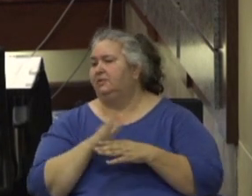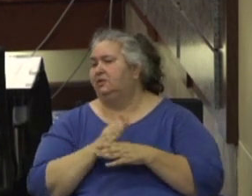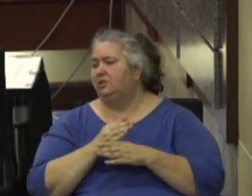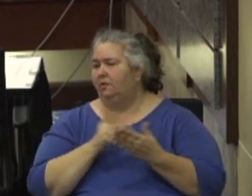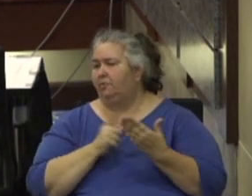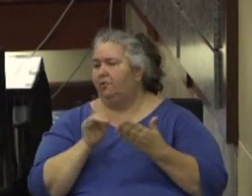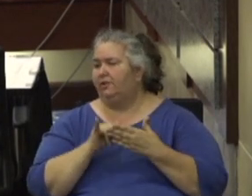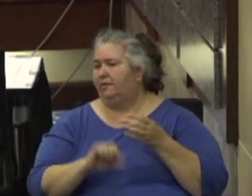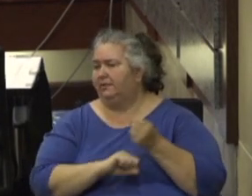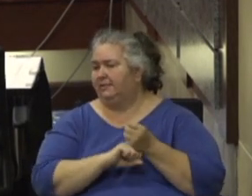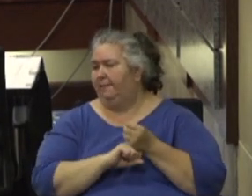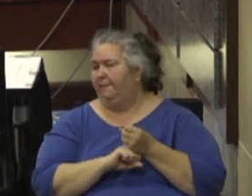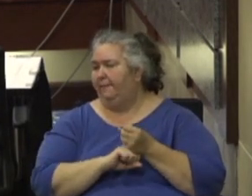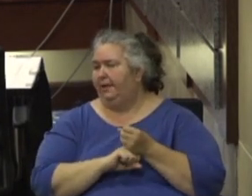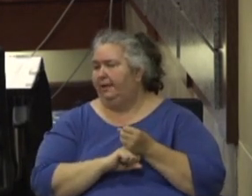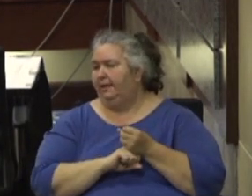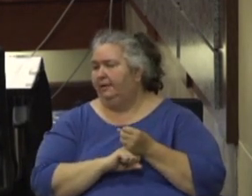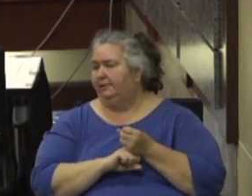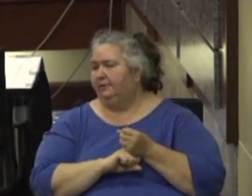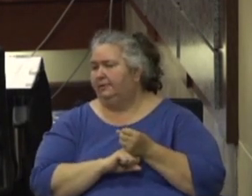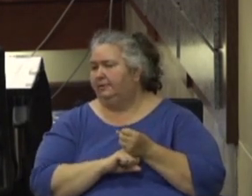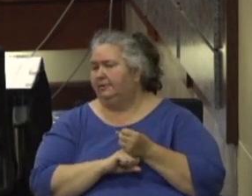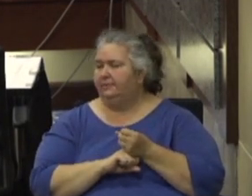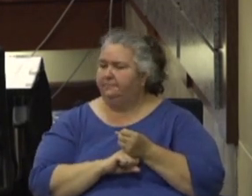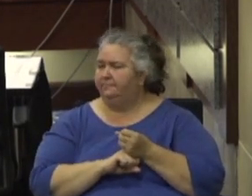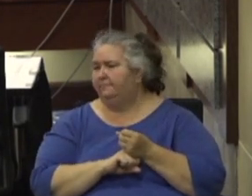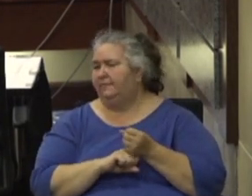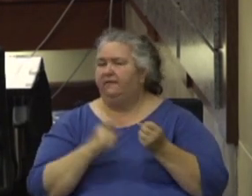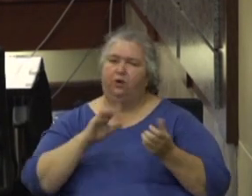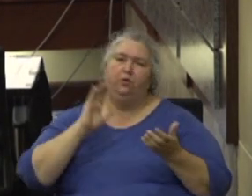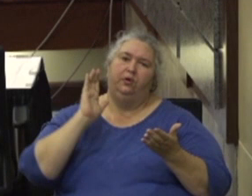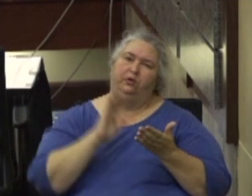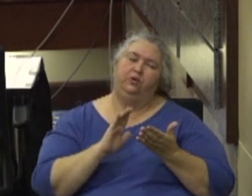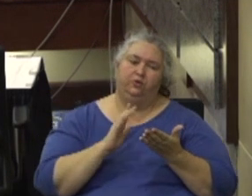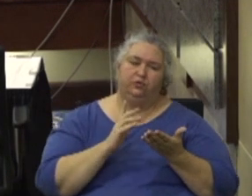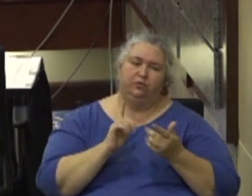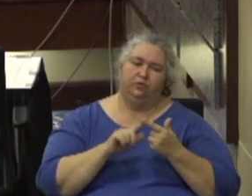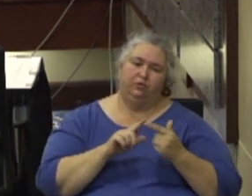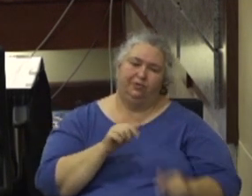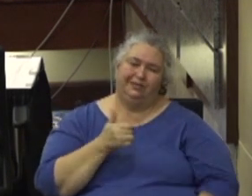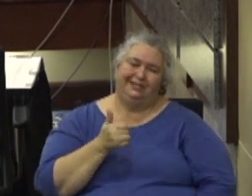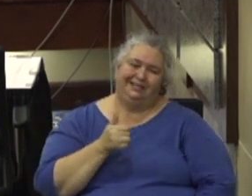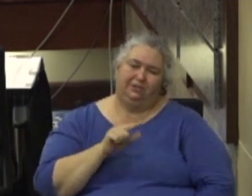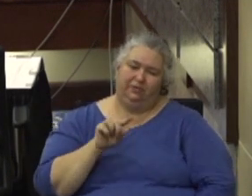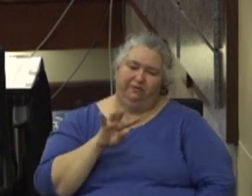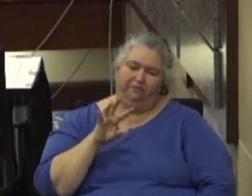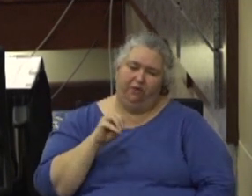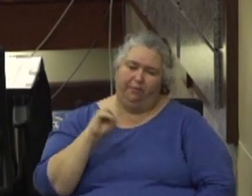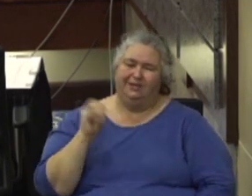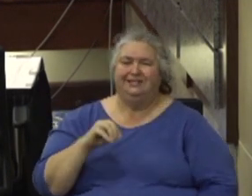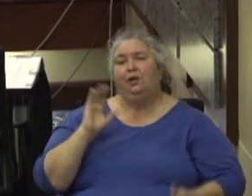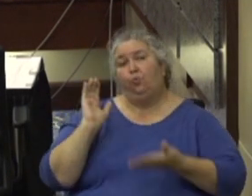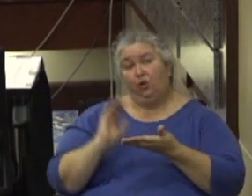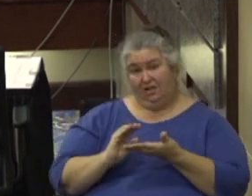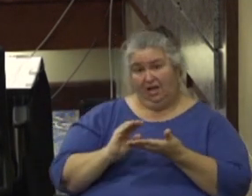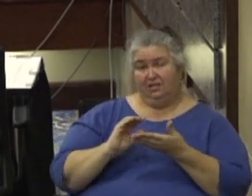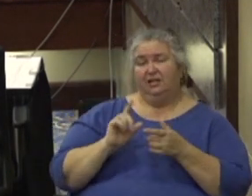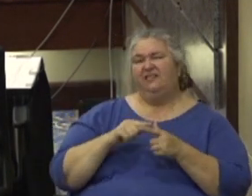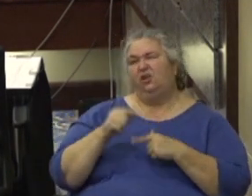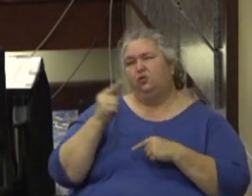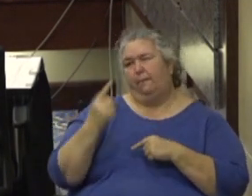supplement if folks are being reduced to anywhere between 10 and 40% reduction, then there's a